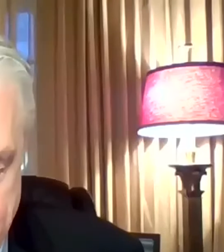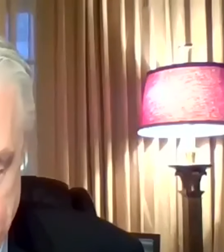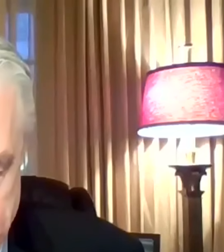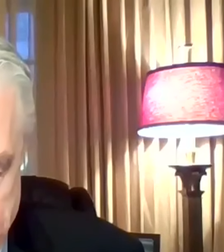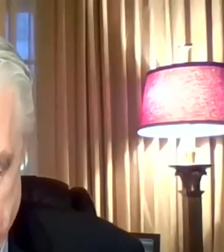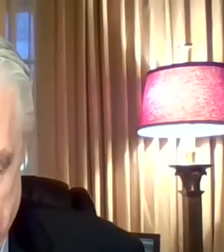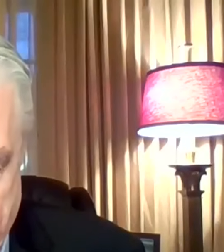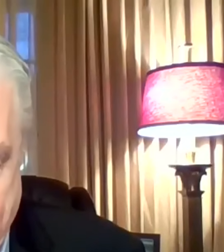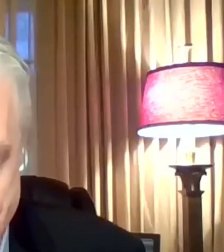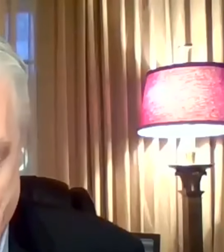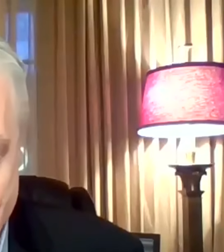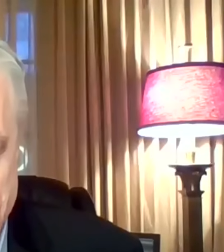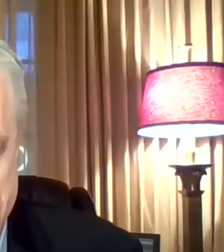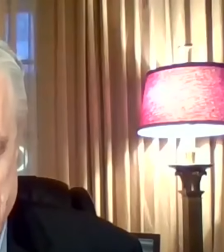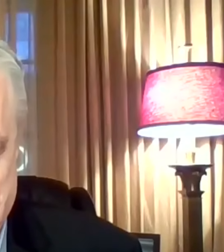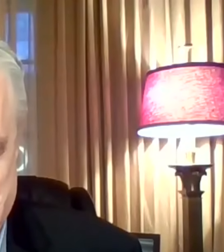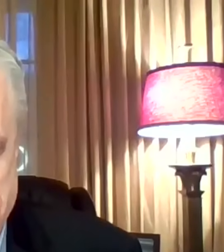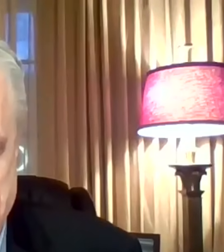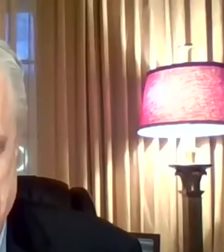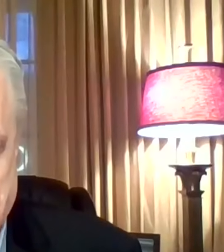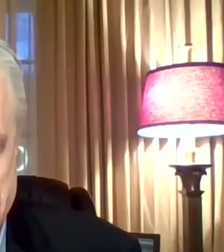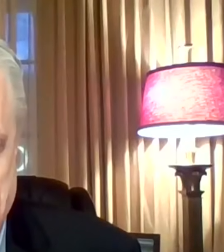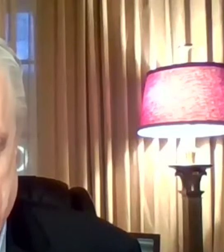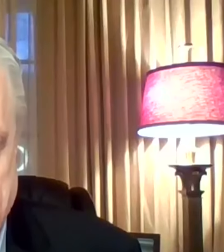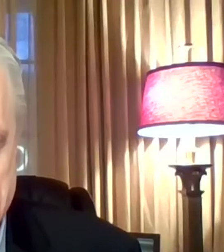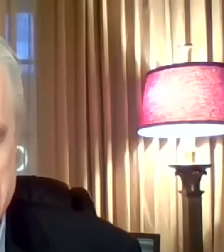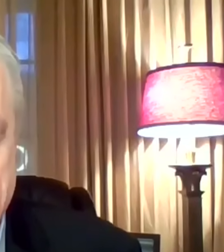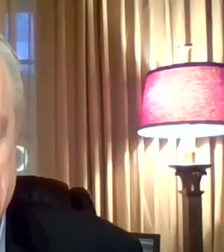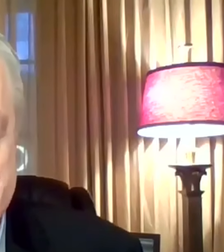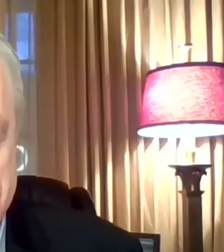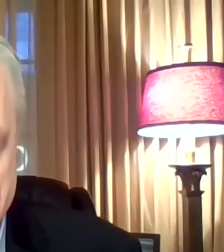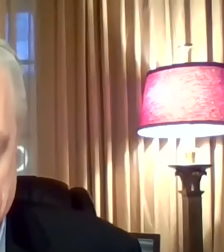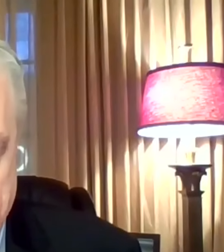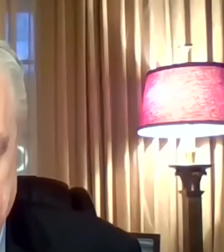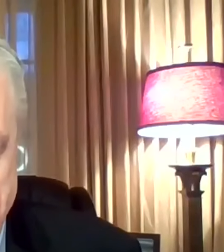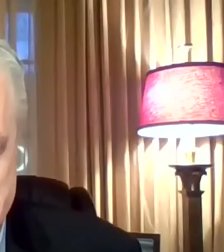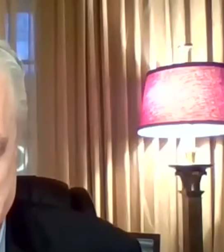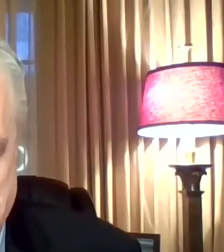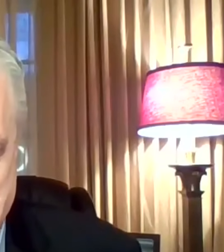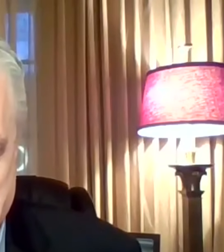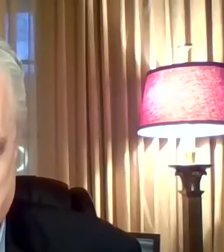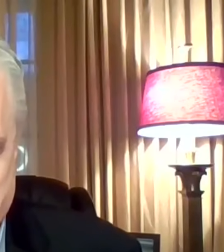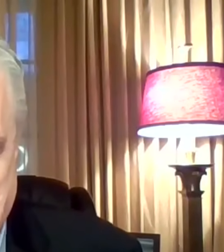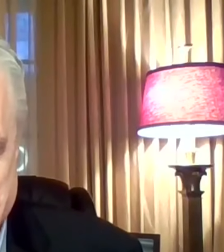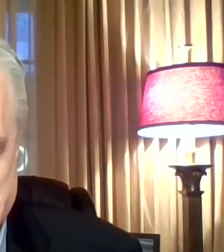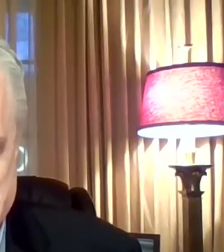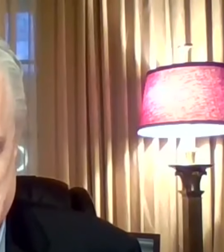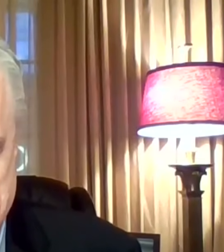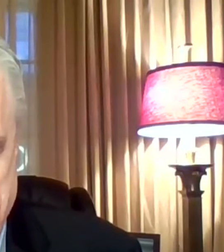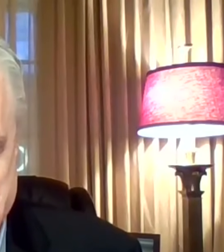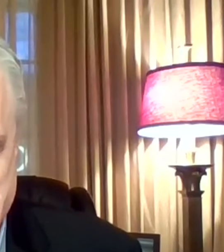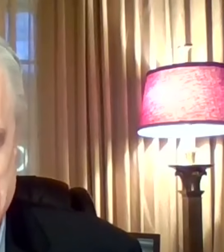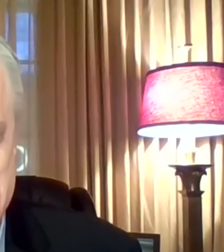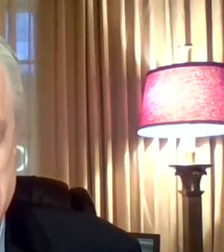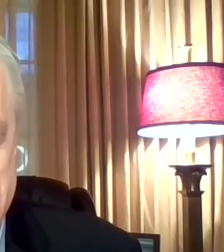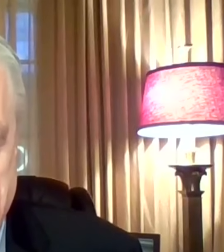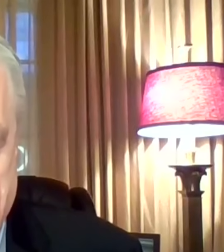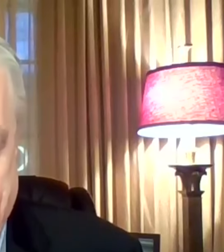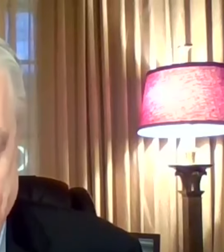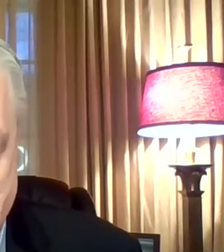must act. I am hopeful that these restrictions announced today, going into effect on Tuesday, will help reduce our